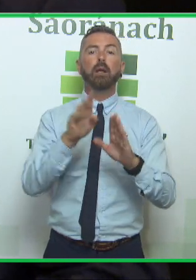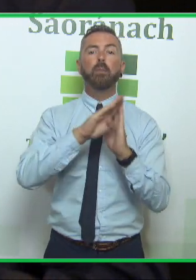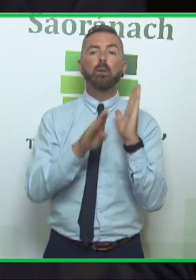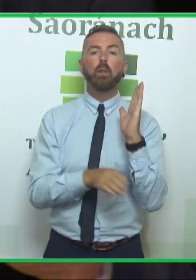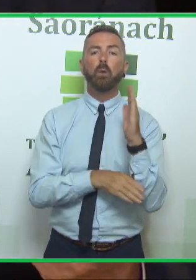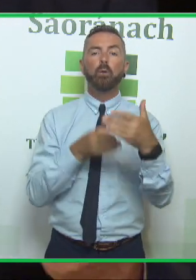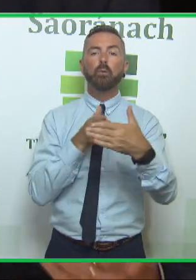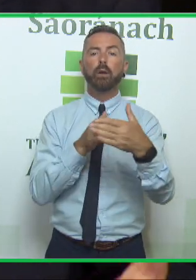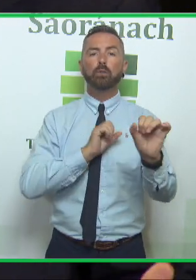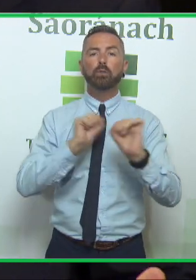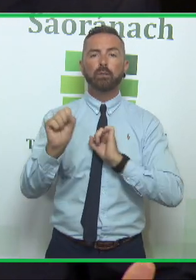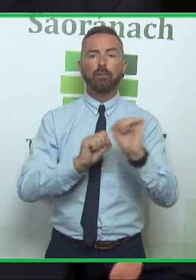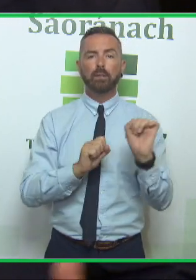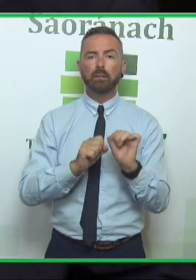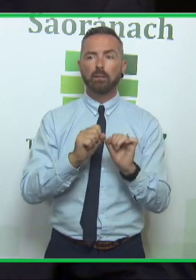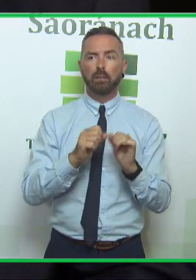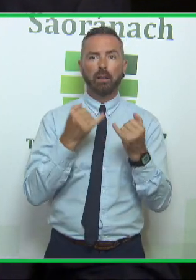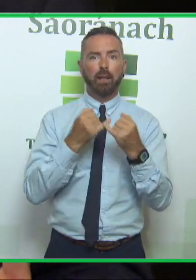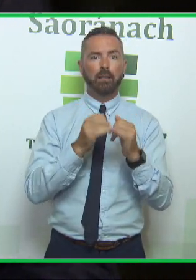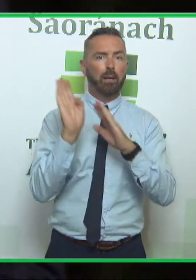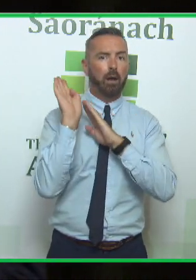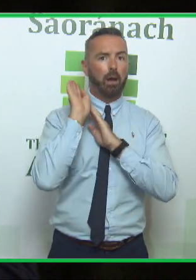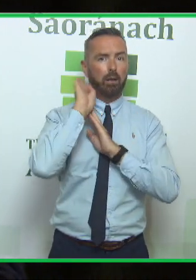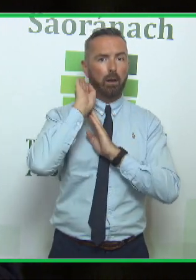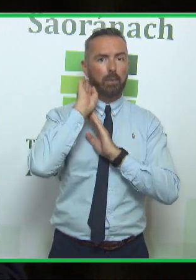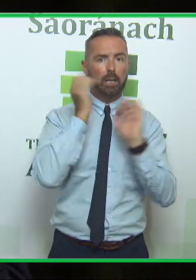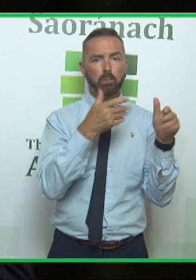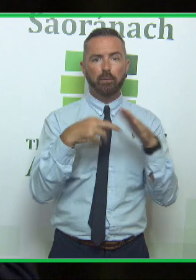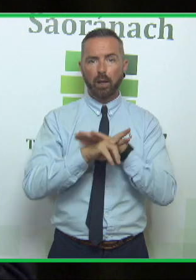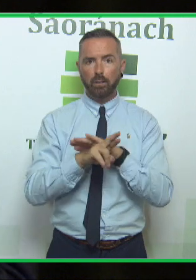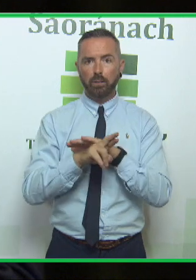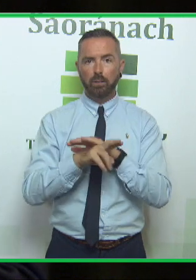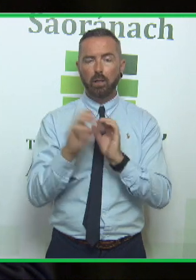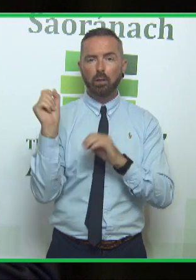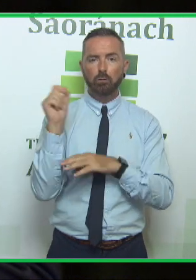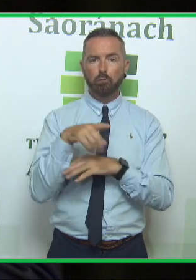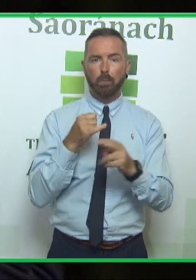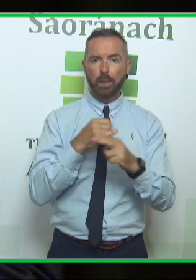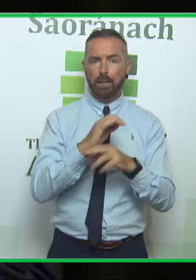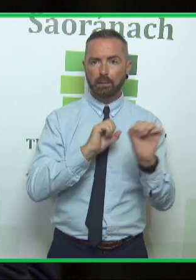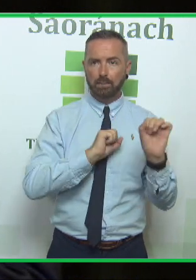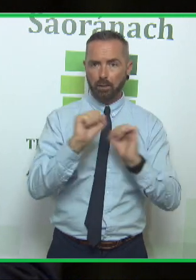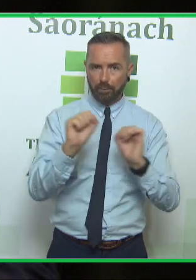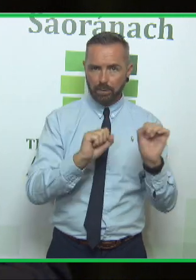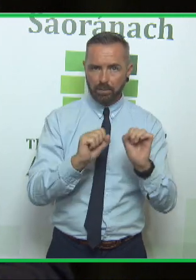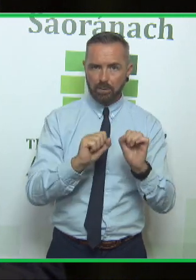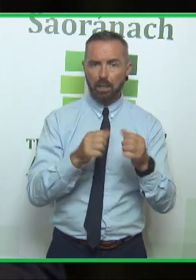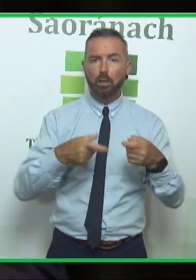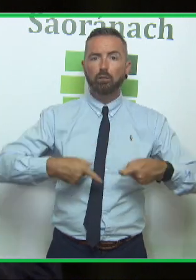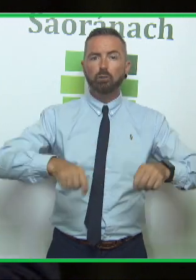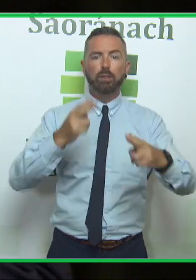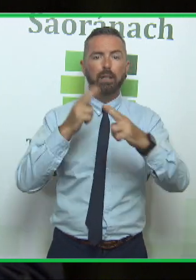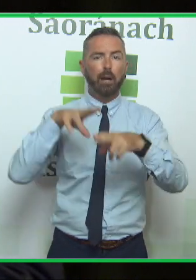include, they can be accommodation providers, they can be drop-in services, they can be street outreach, and they can be in